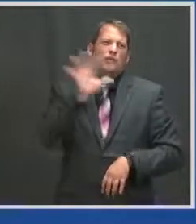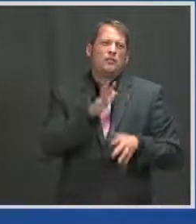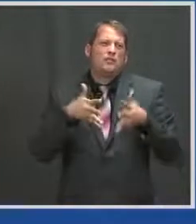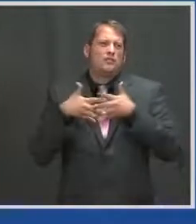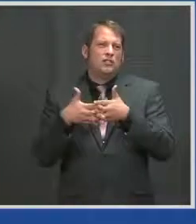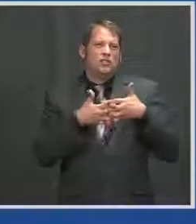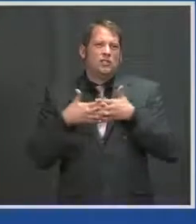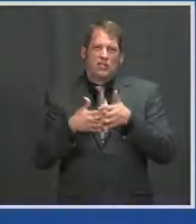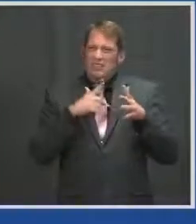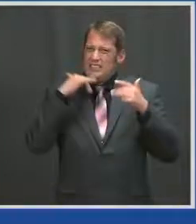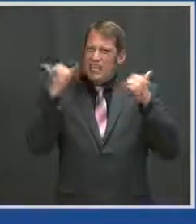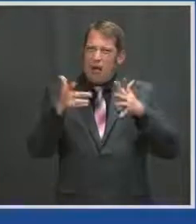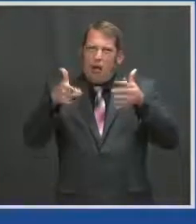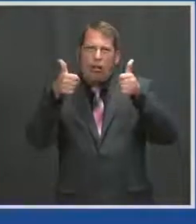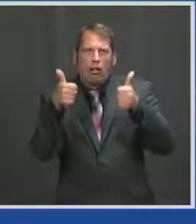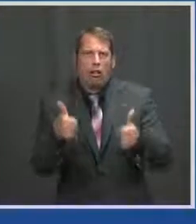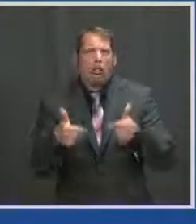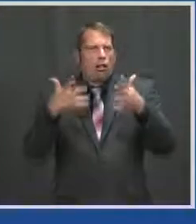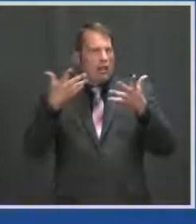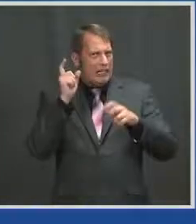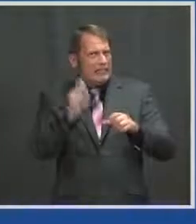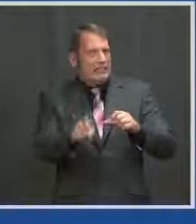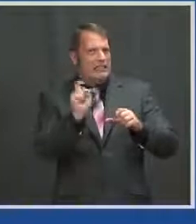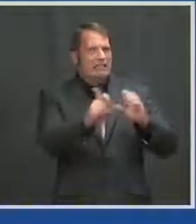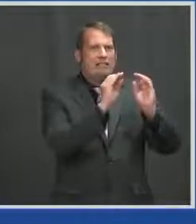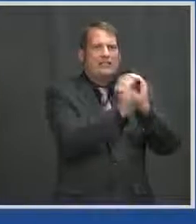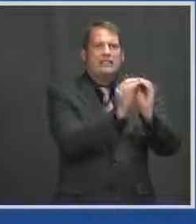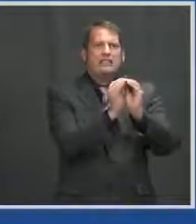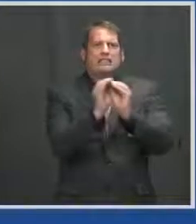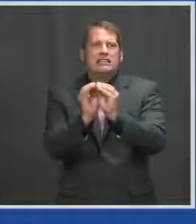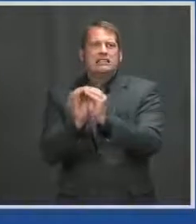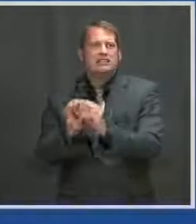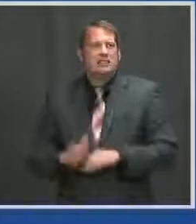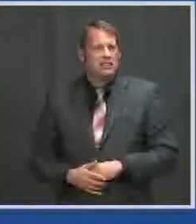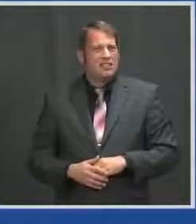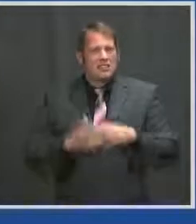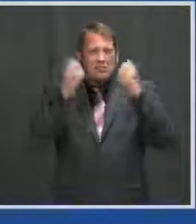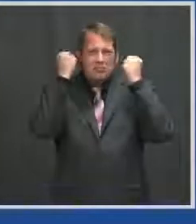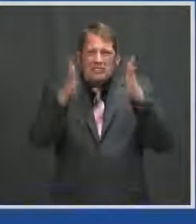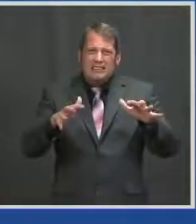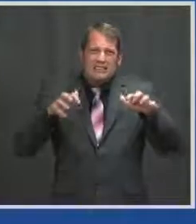over 400,000 schools and daycare centers with lead pipes